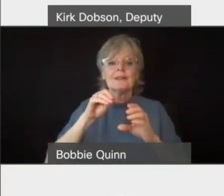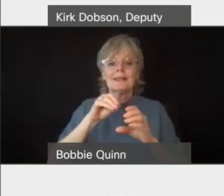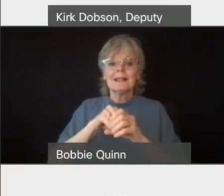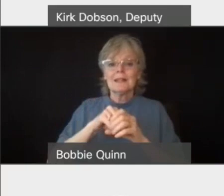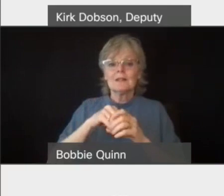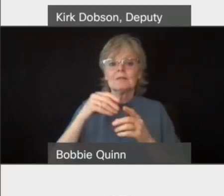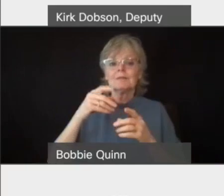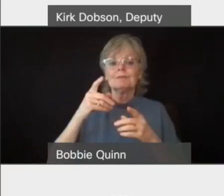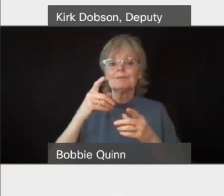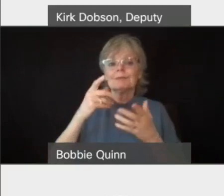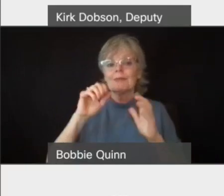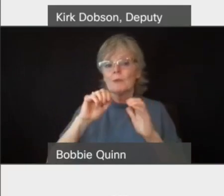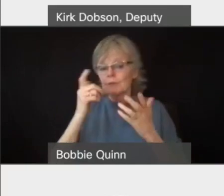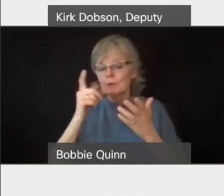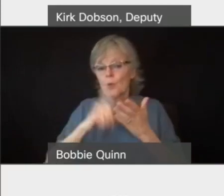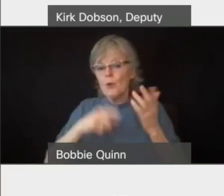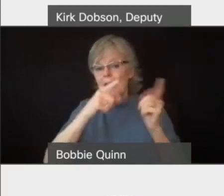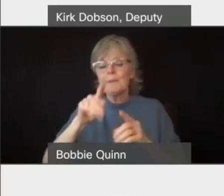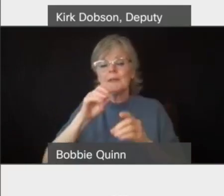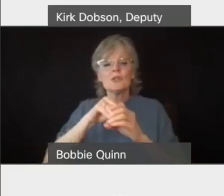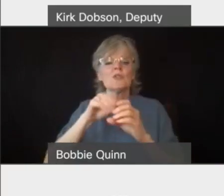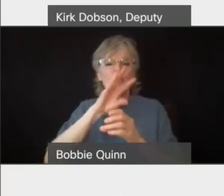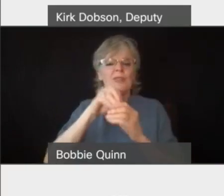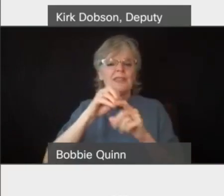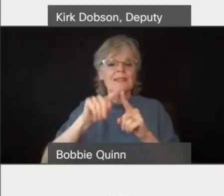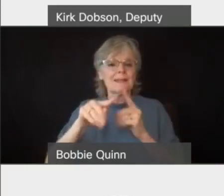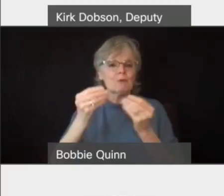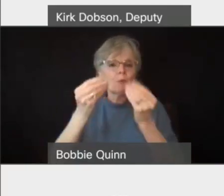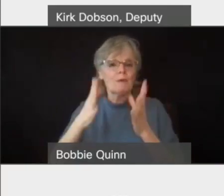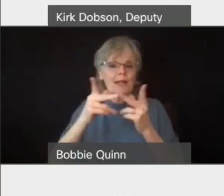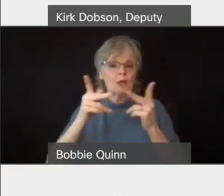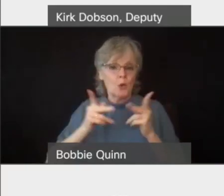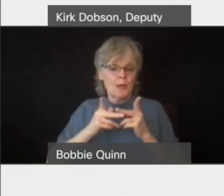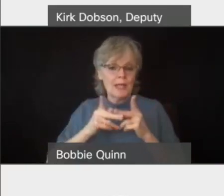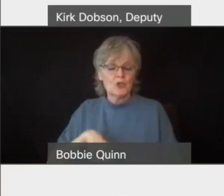provider locations. Because I know that at about